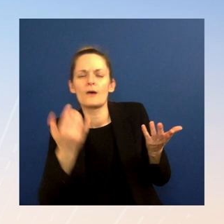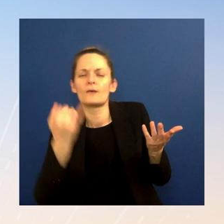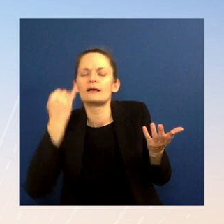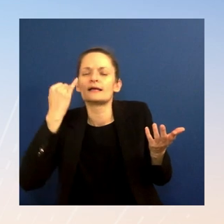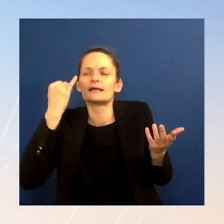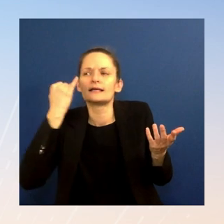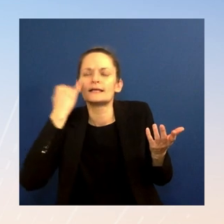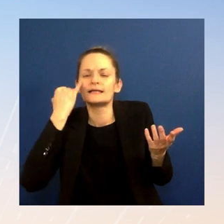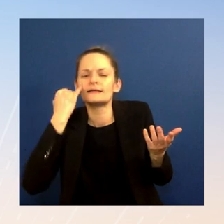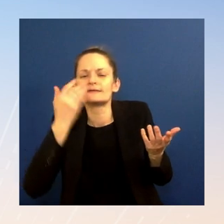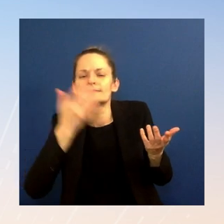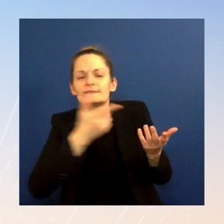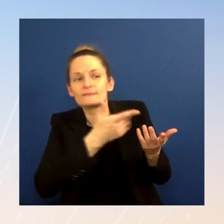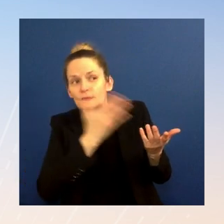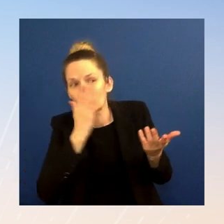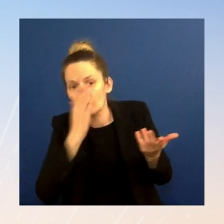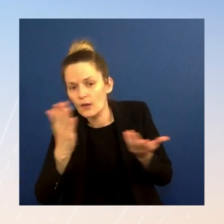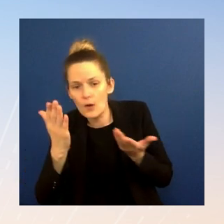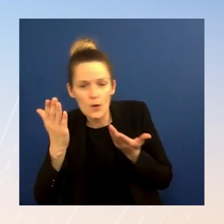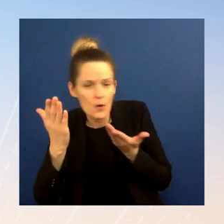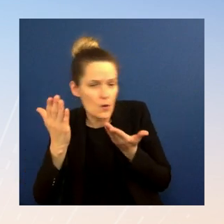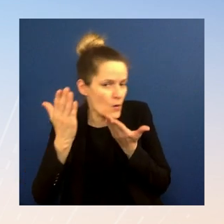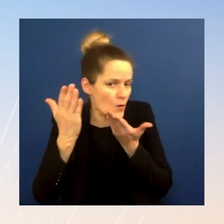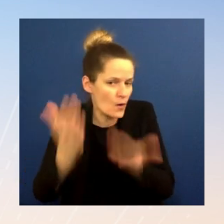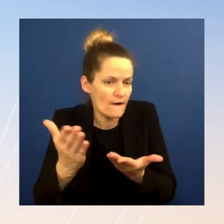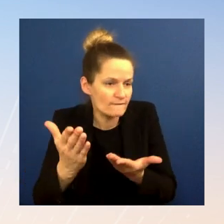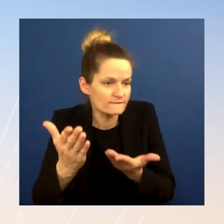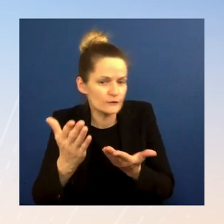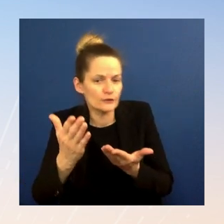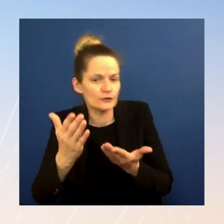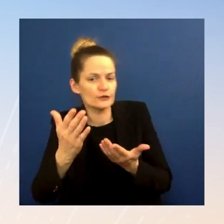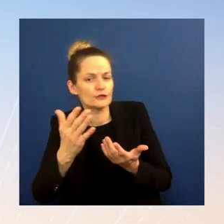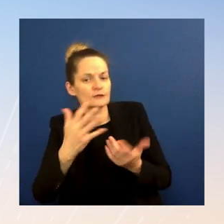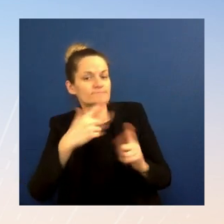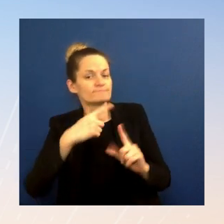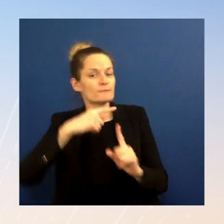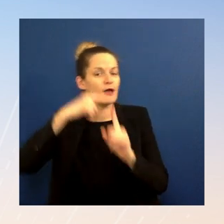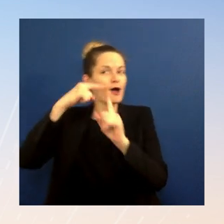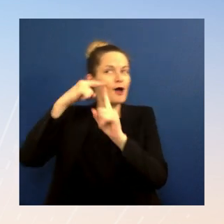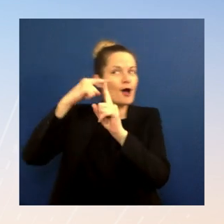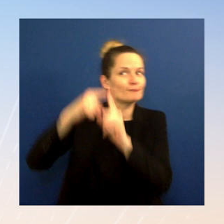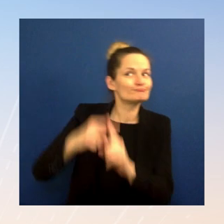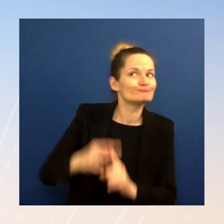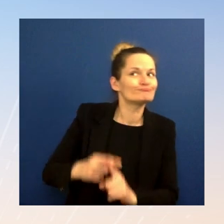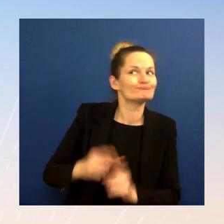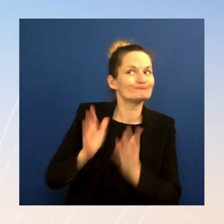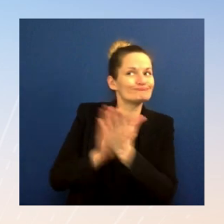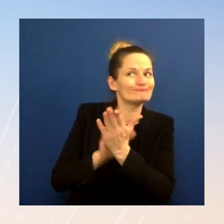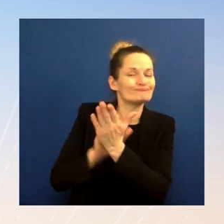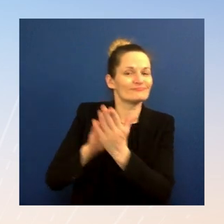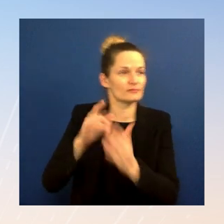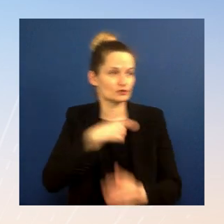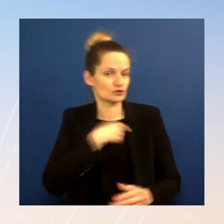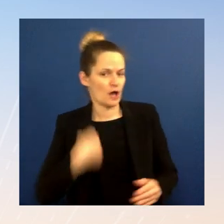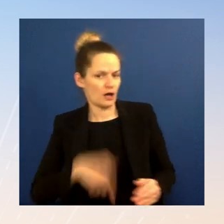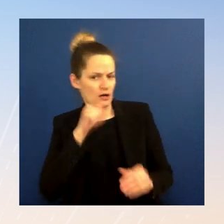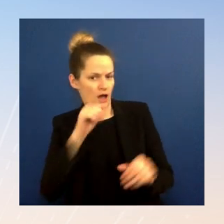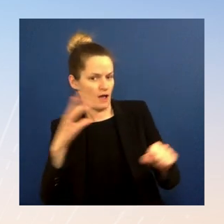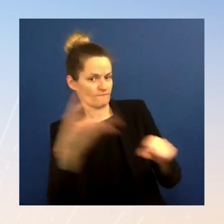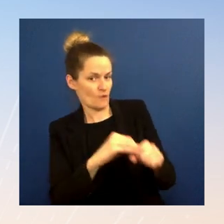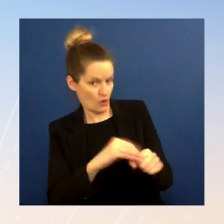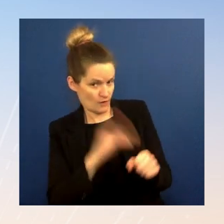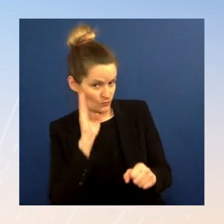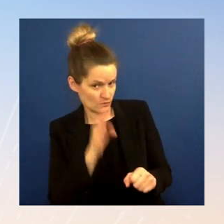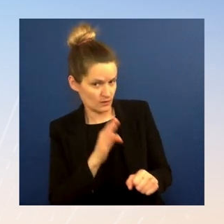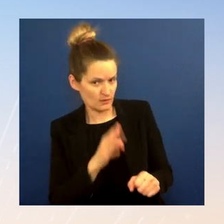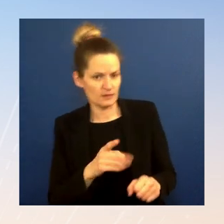reductions? Well, this is a conversation about where President Xi stands. It's up to the Chinese to decide where they want to stand, where